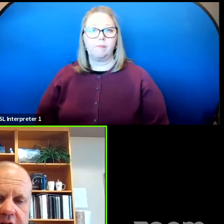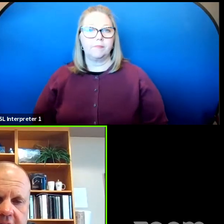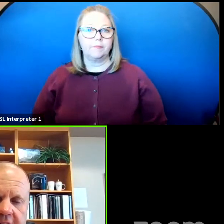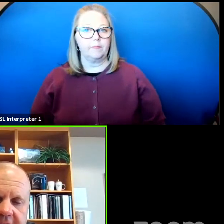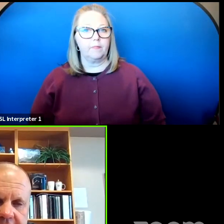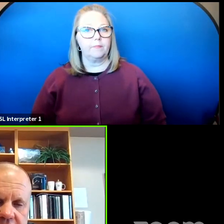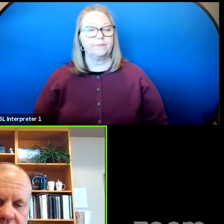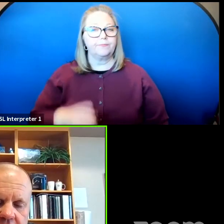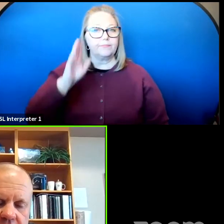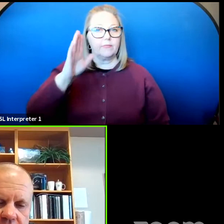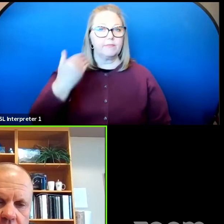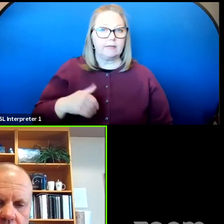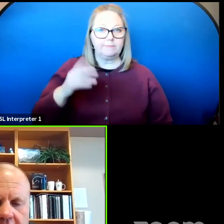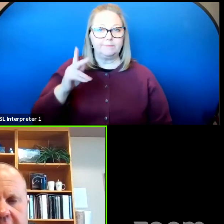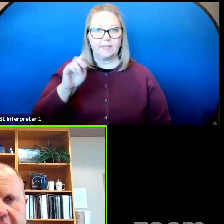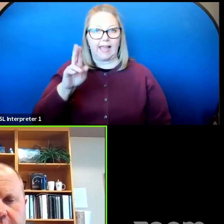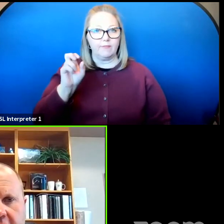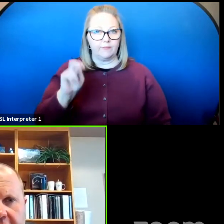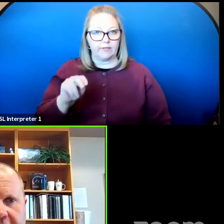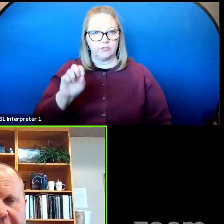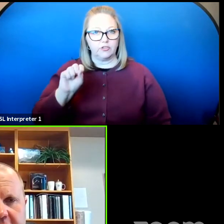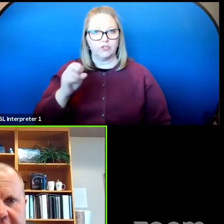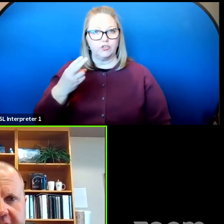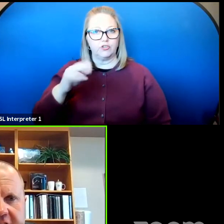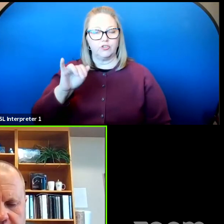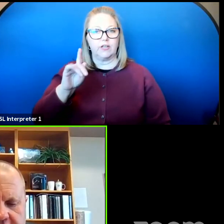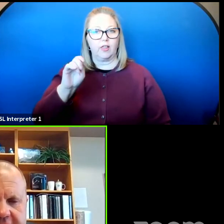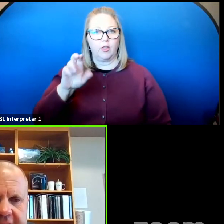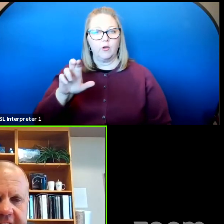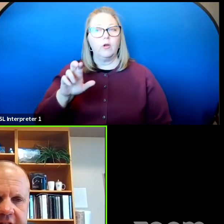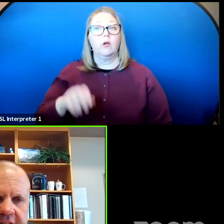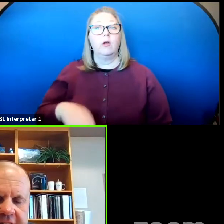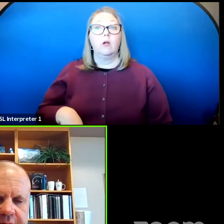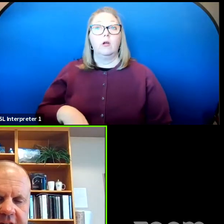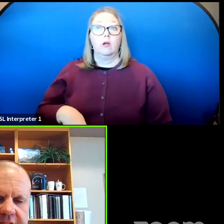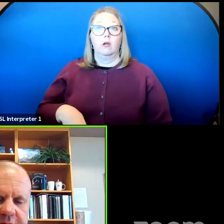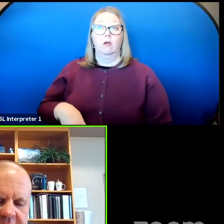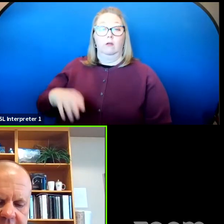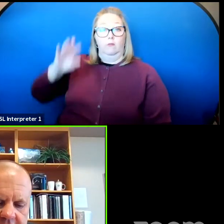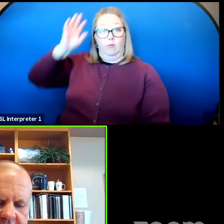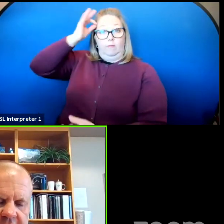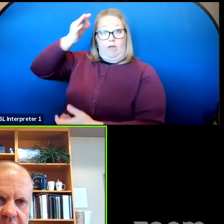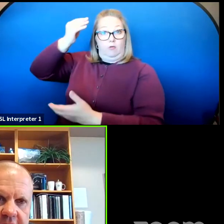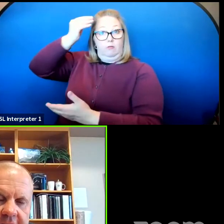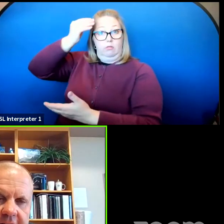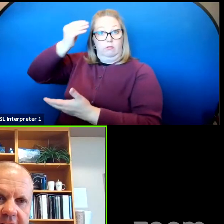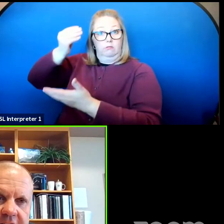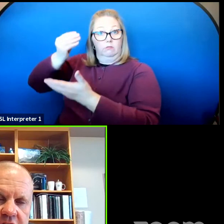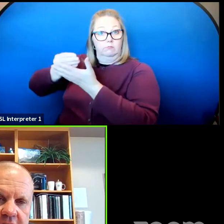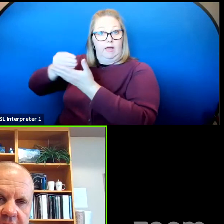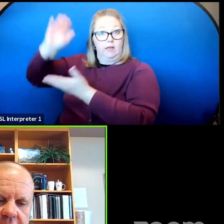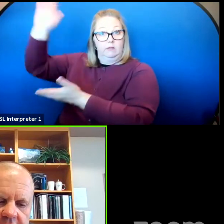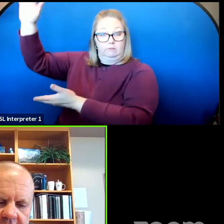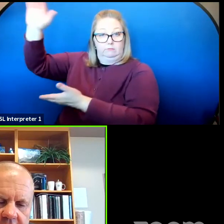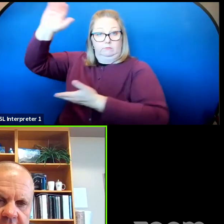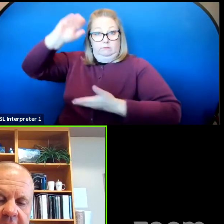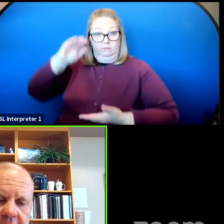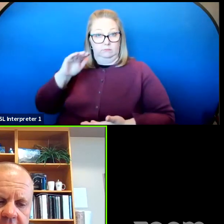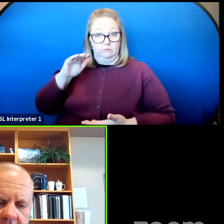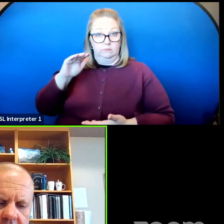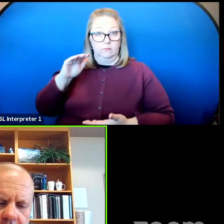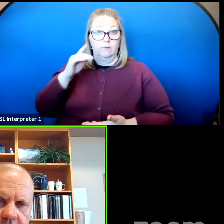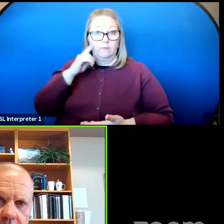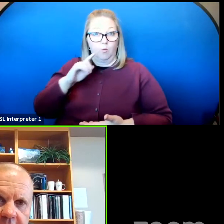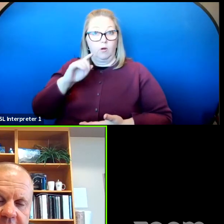For the record, Kevin Schiller. So on the funding component side of this, speaking specifically to the allocation in Clark